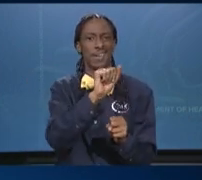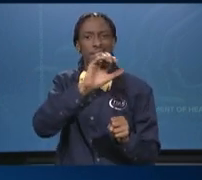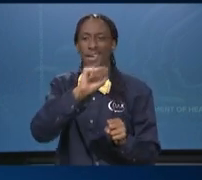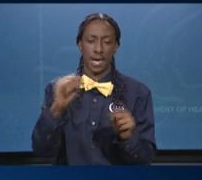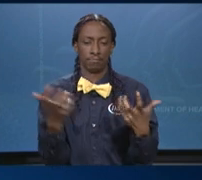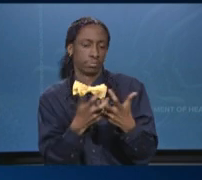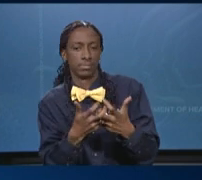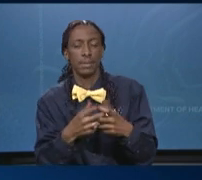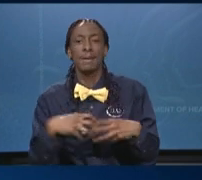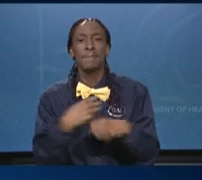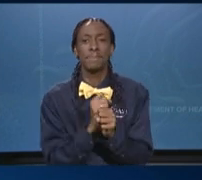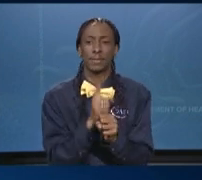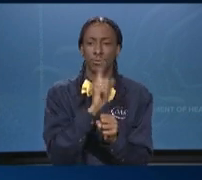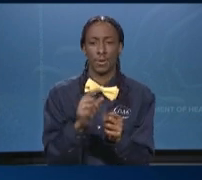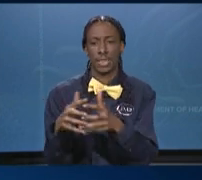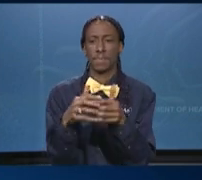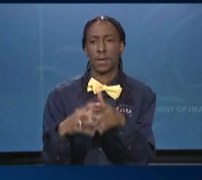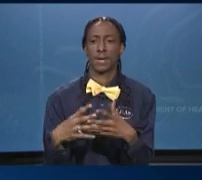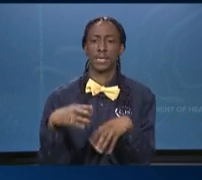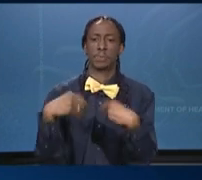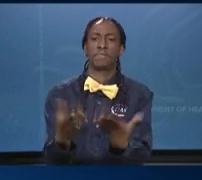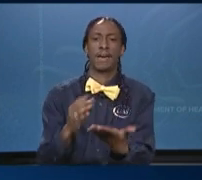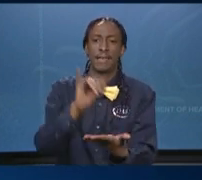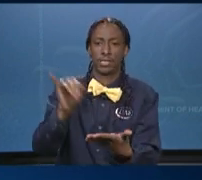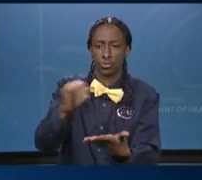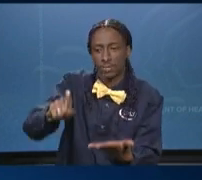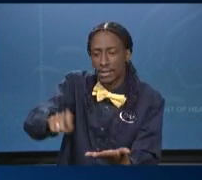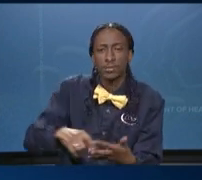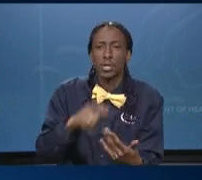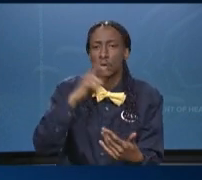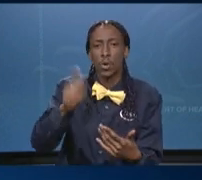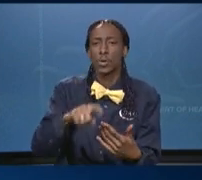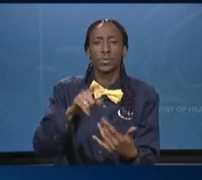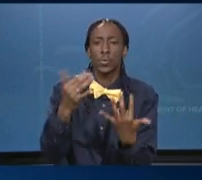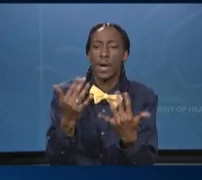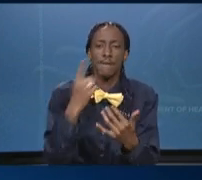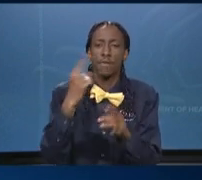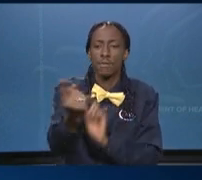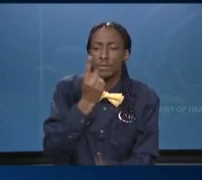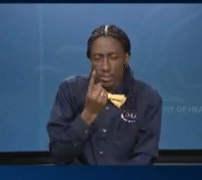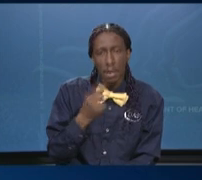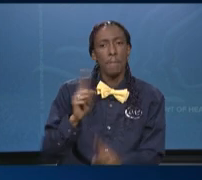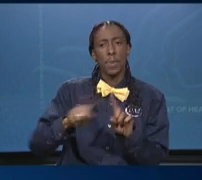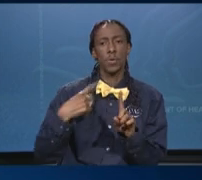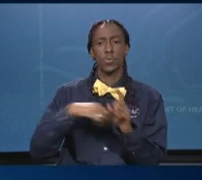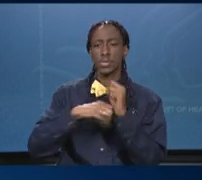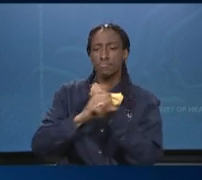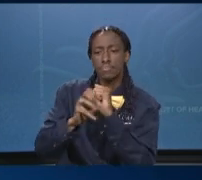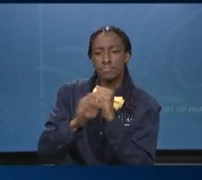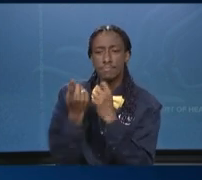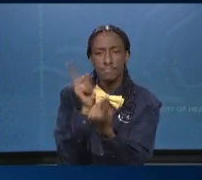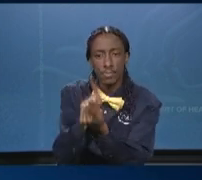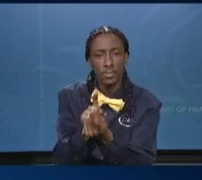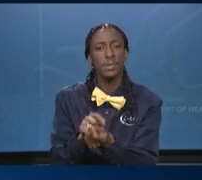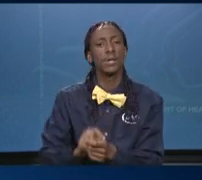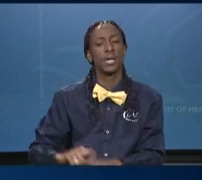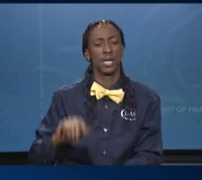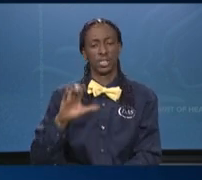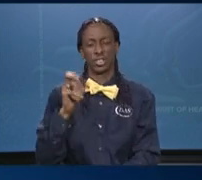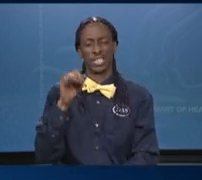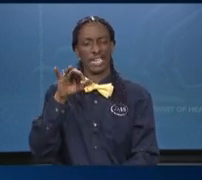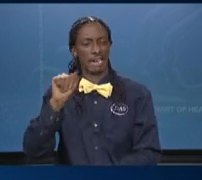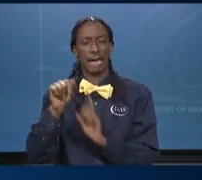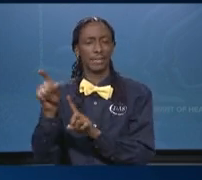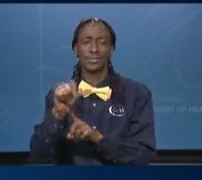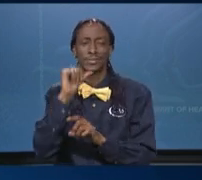get those Americans the coverage they need, that we don't wait for them to come to us, we go to them. Chiquita Brooks-LaSure is someone who is no stranger to the